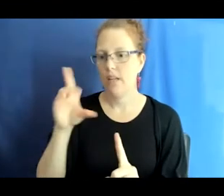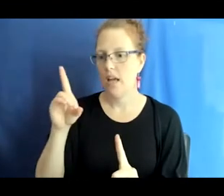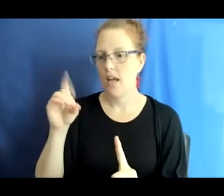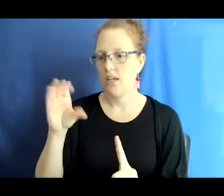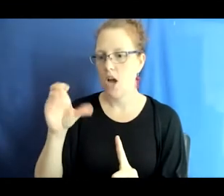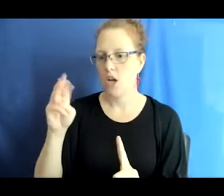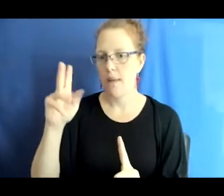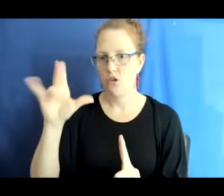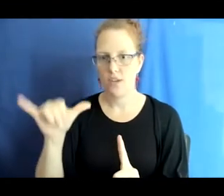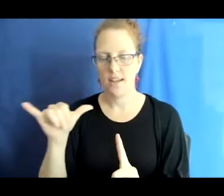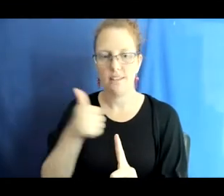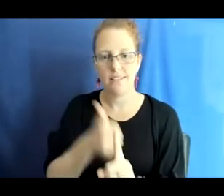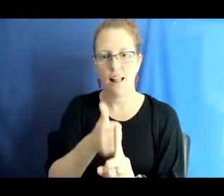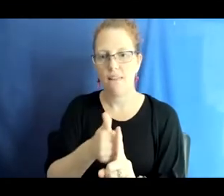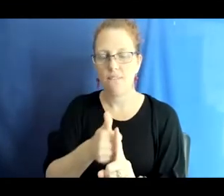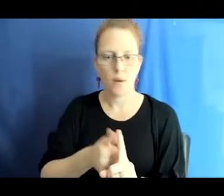so real.